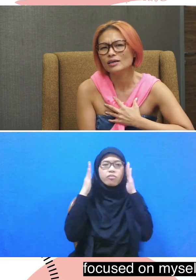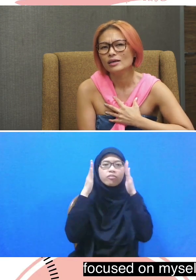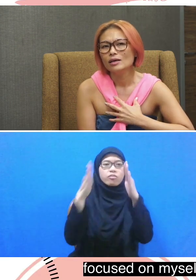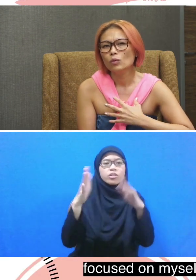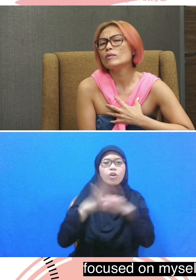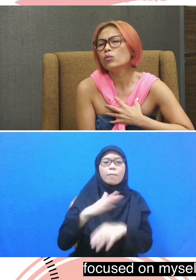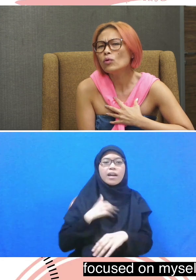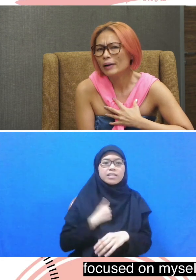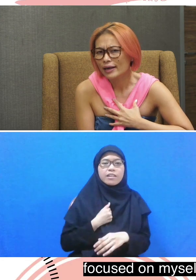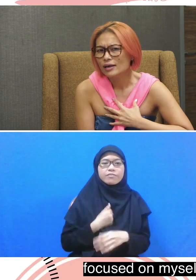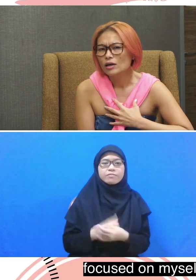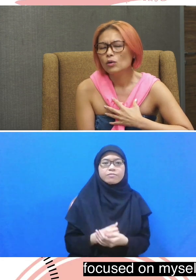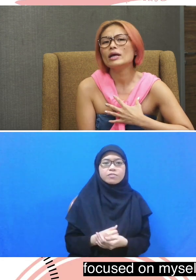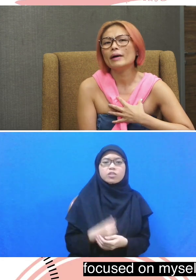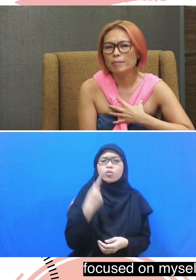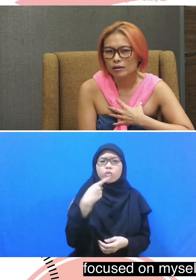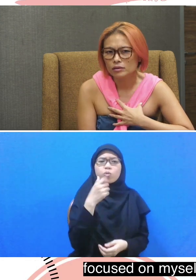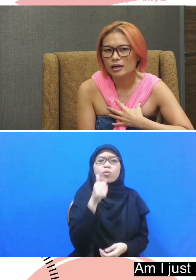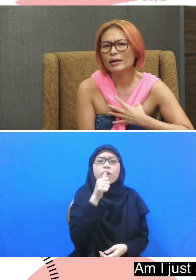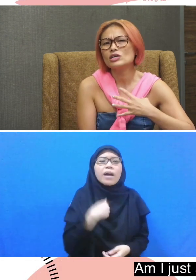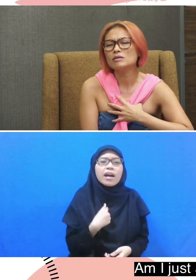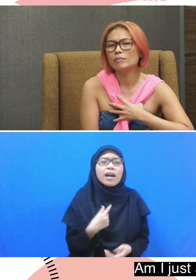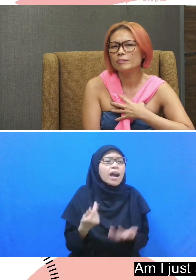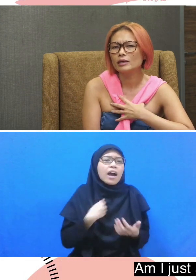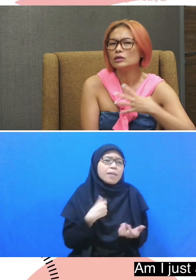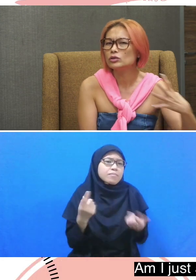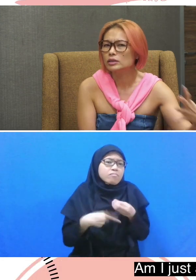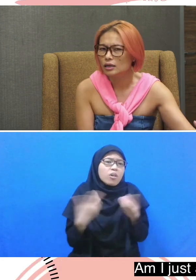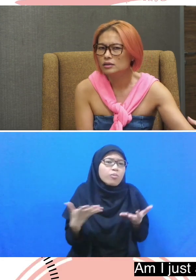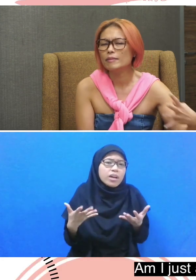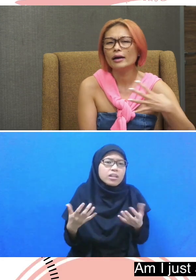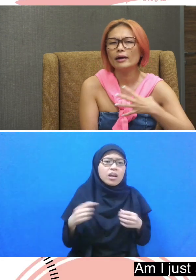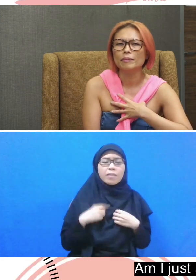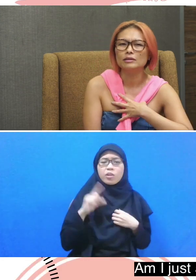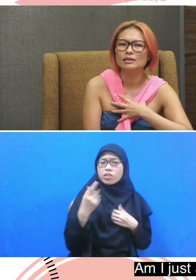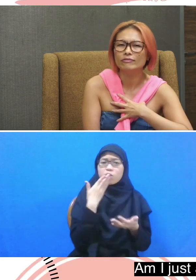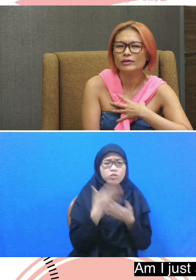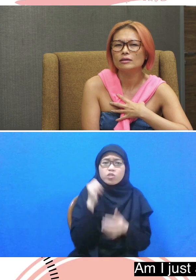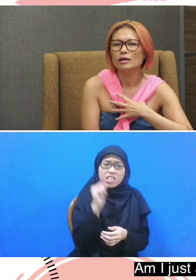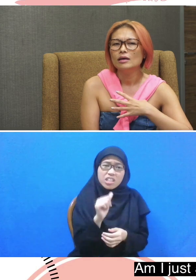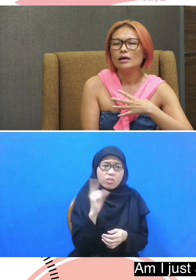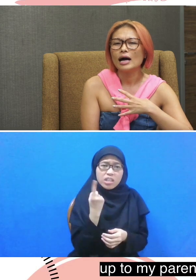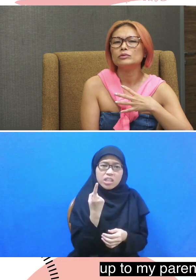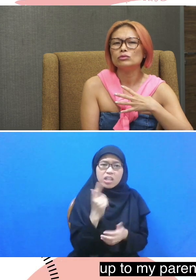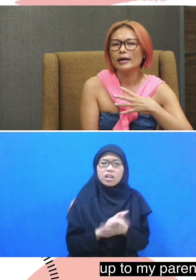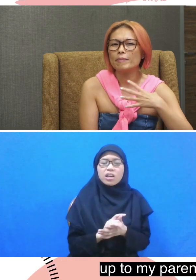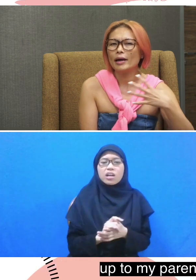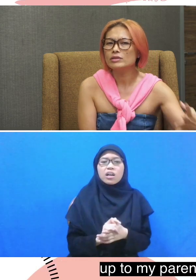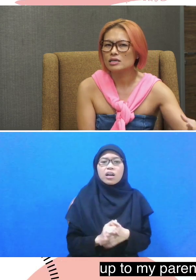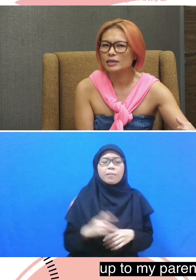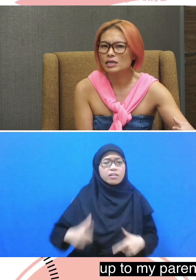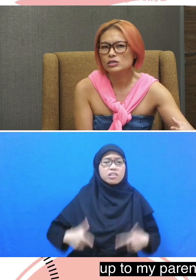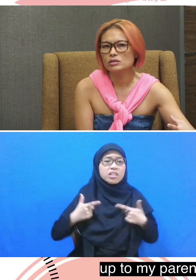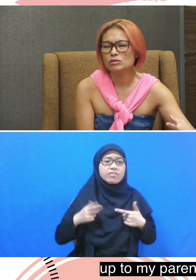Actually, who am I? What am I about? Am I just about being a good girl? Am I about living up to my